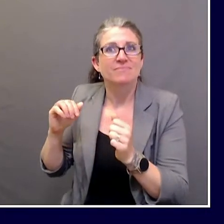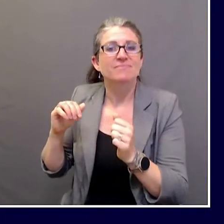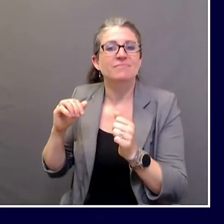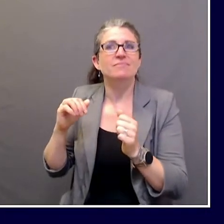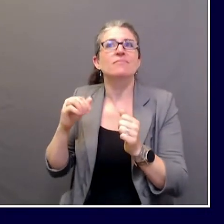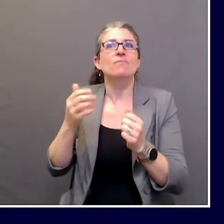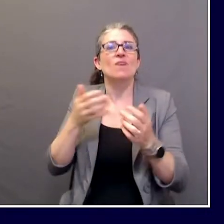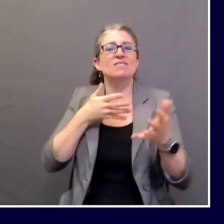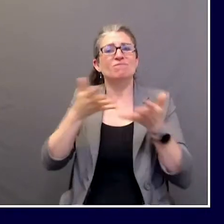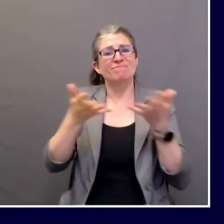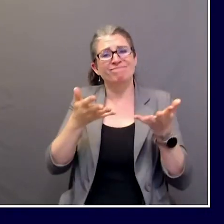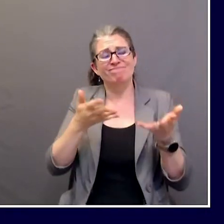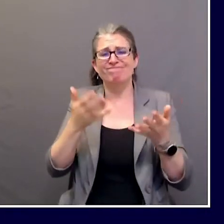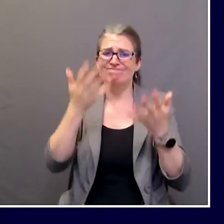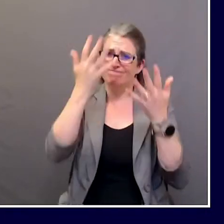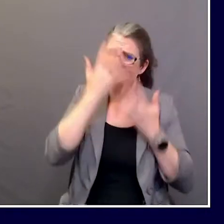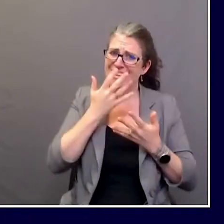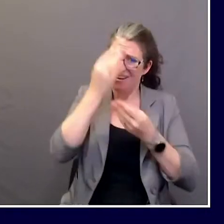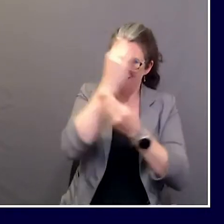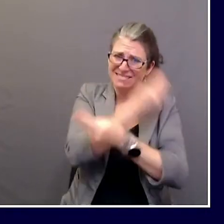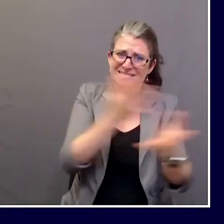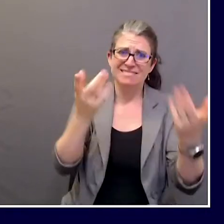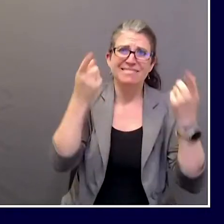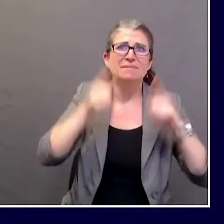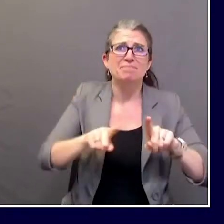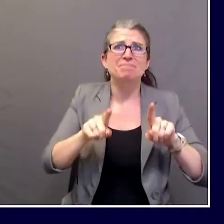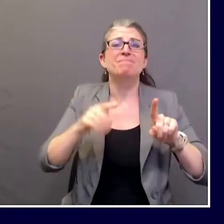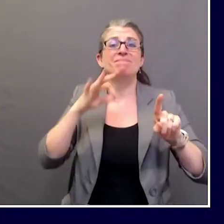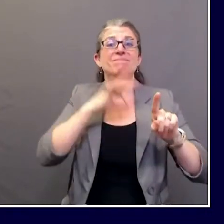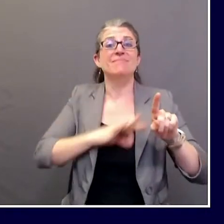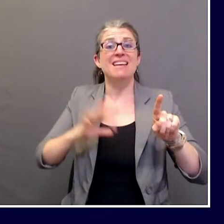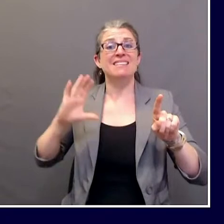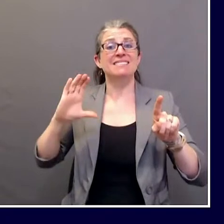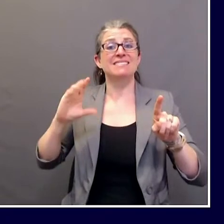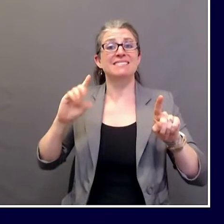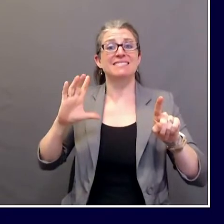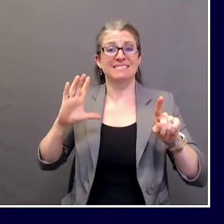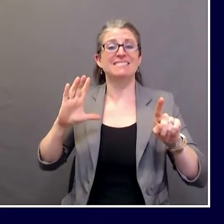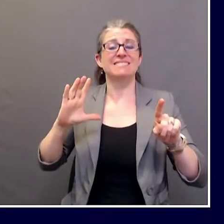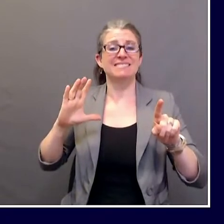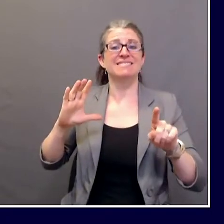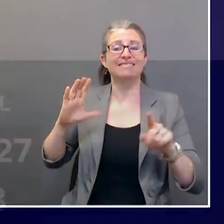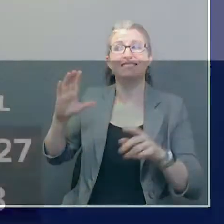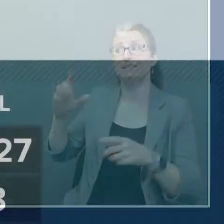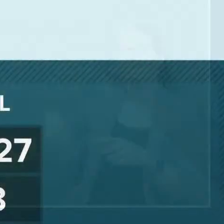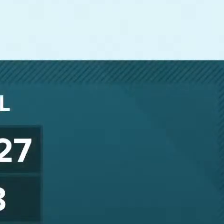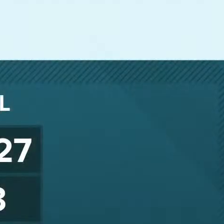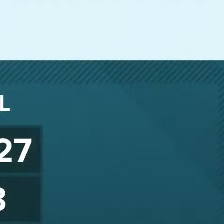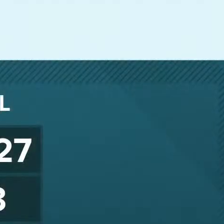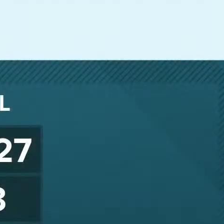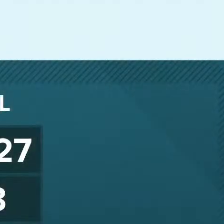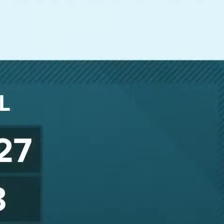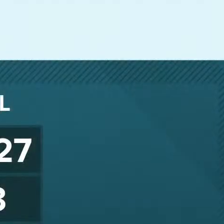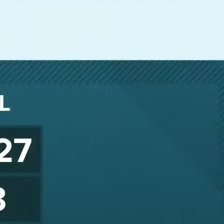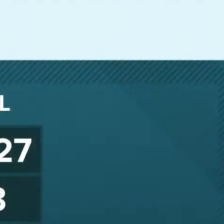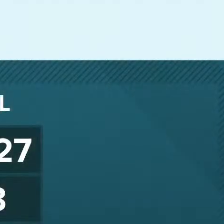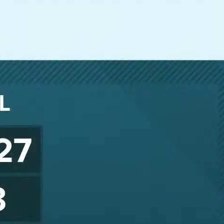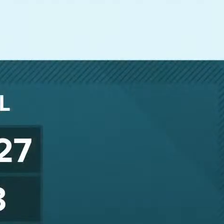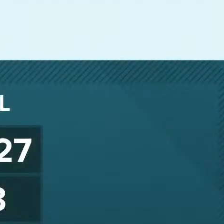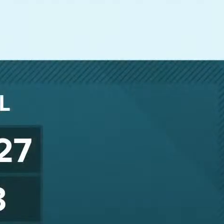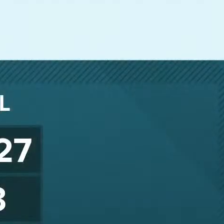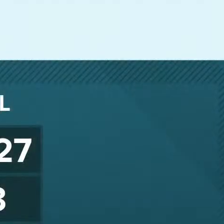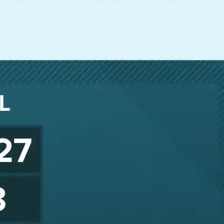note. The Maine CDC has received reports of 2 additional individuals who have died with